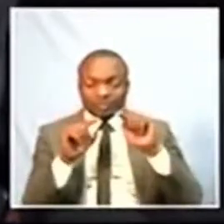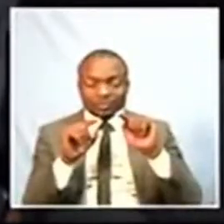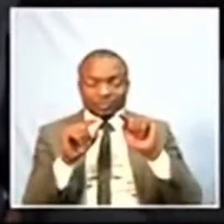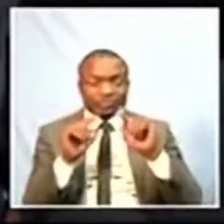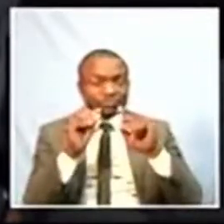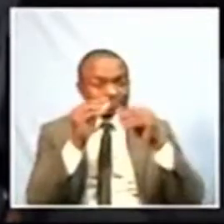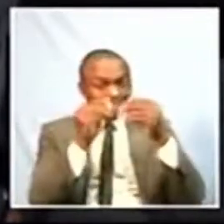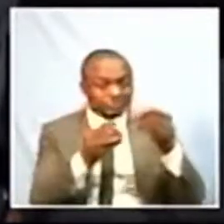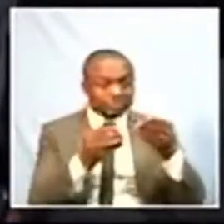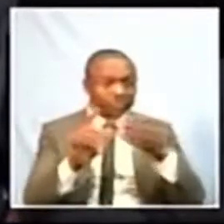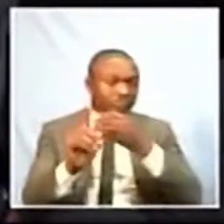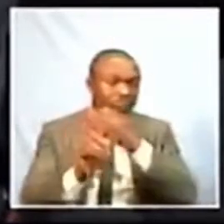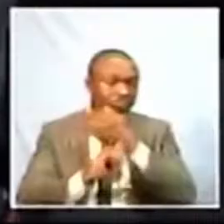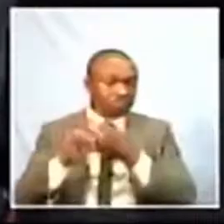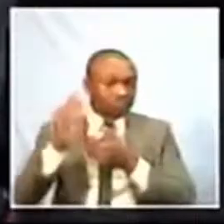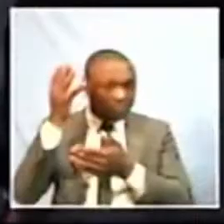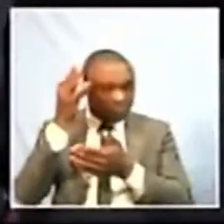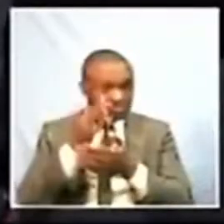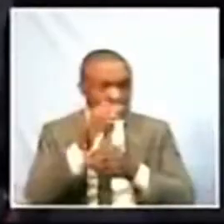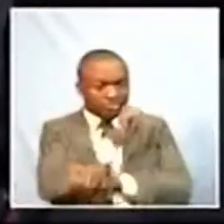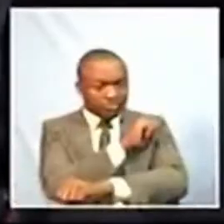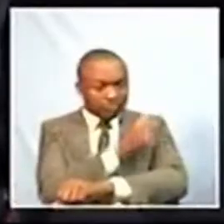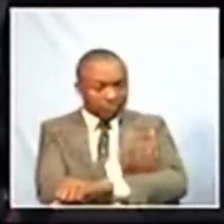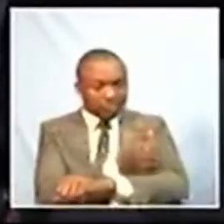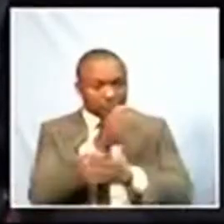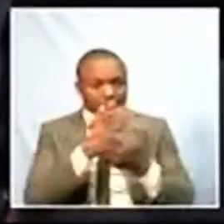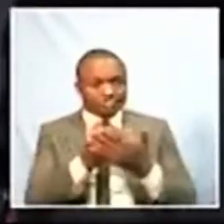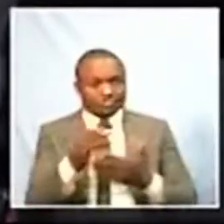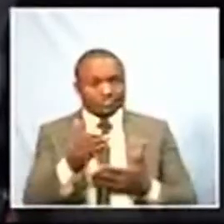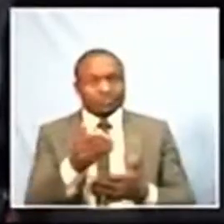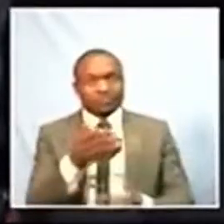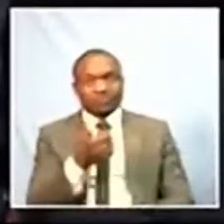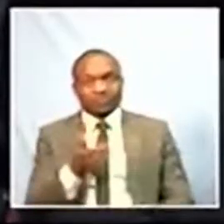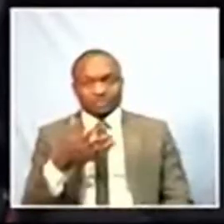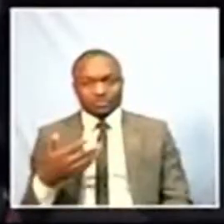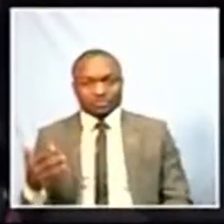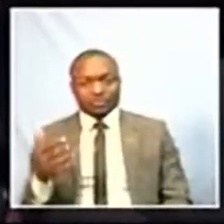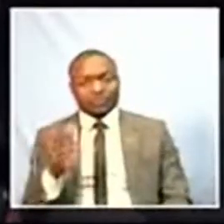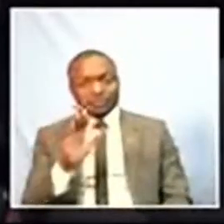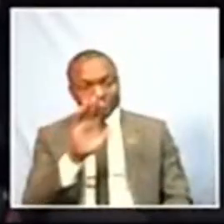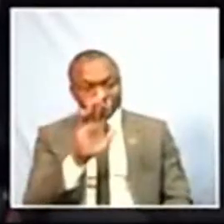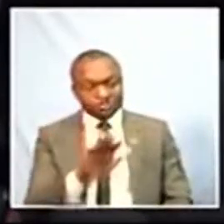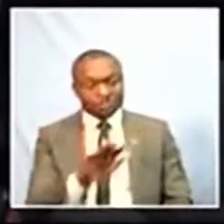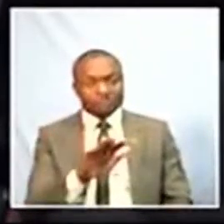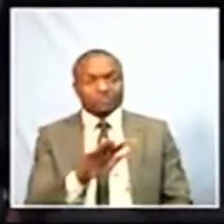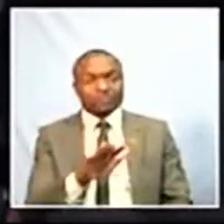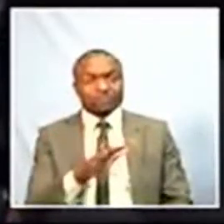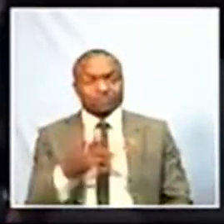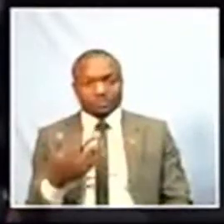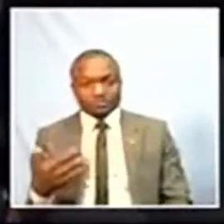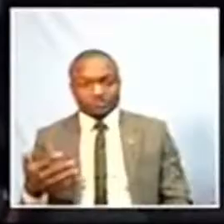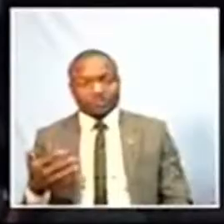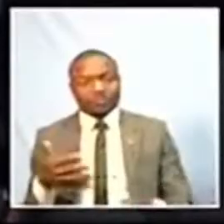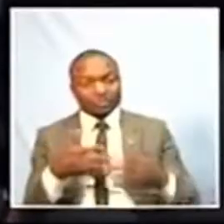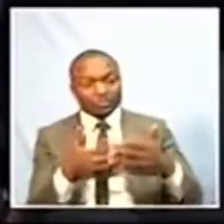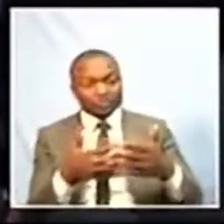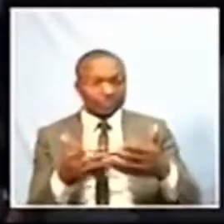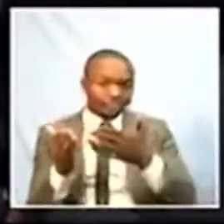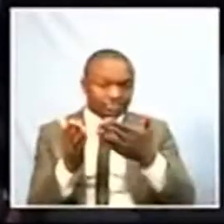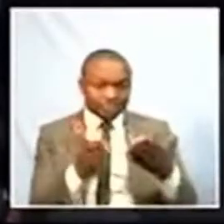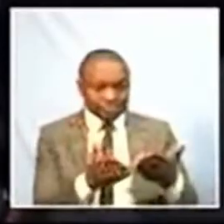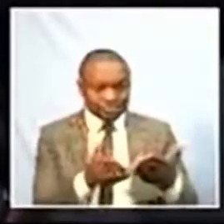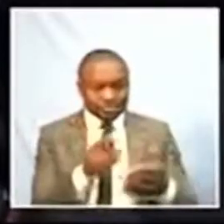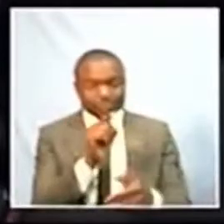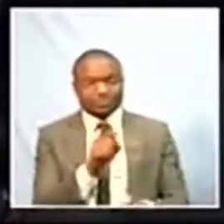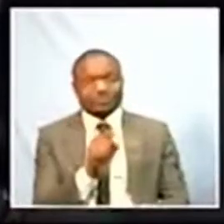town clerk for the authority to procure anything. From there, there is also a requisition which is raised, and the order. It's from